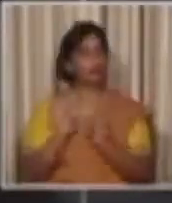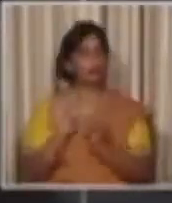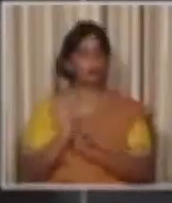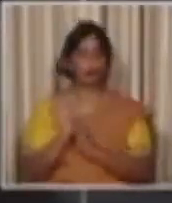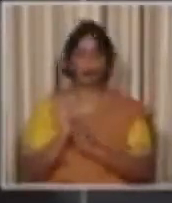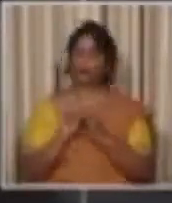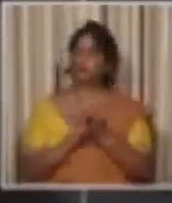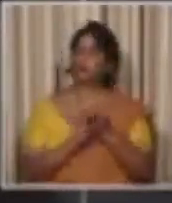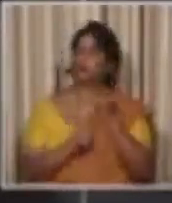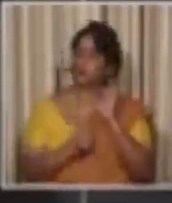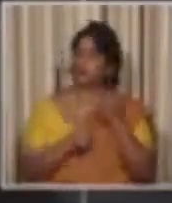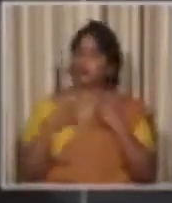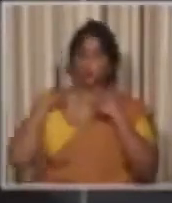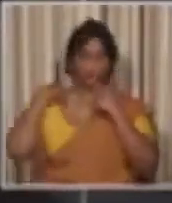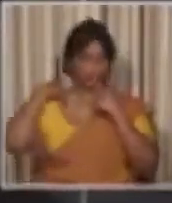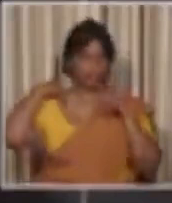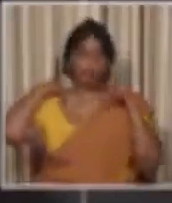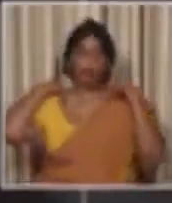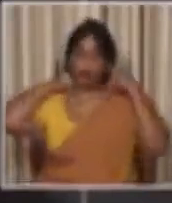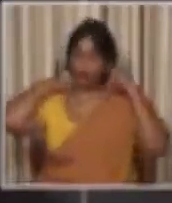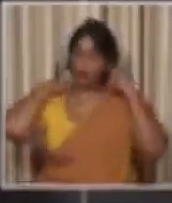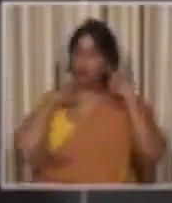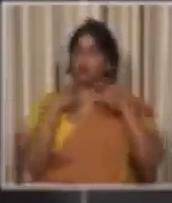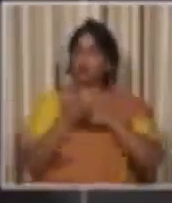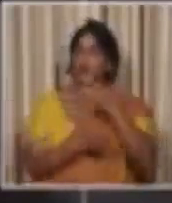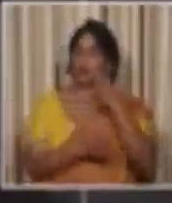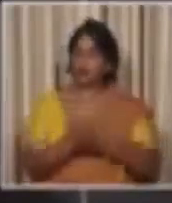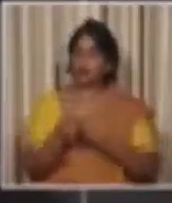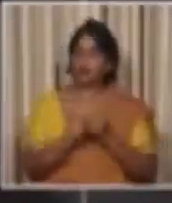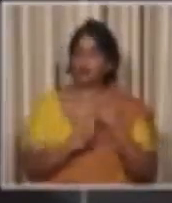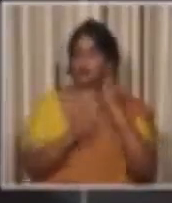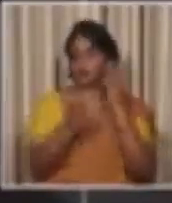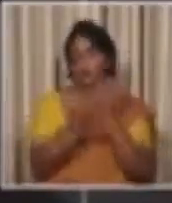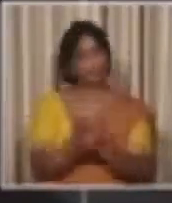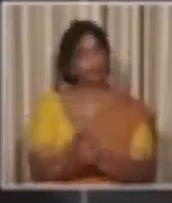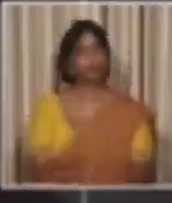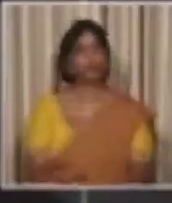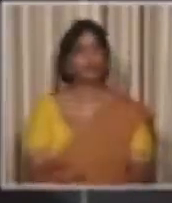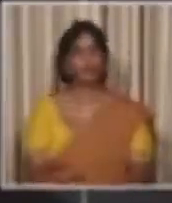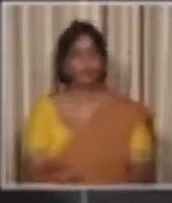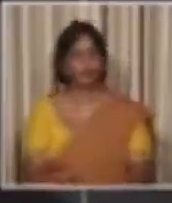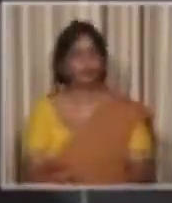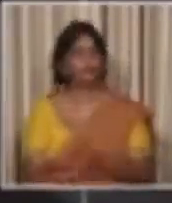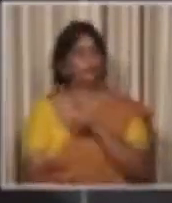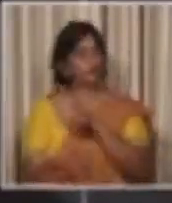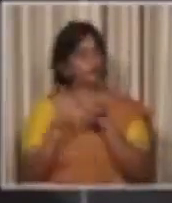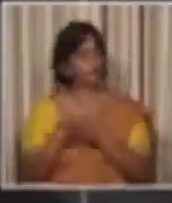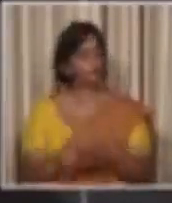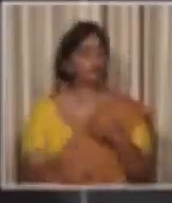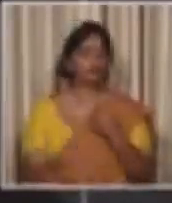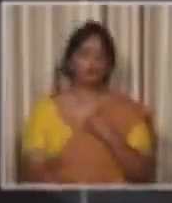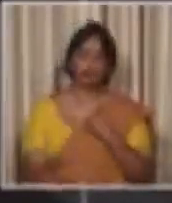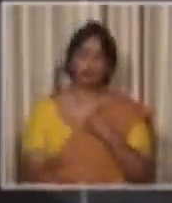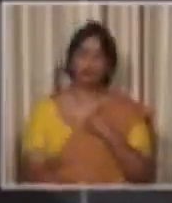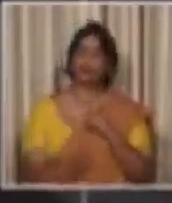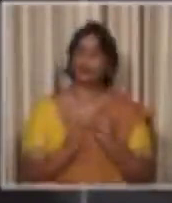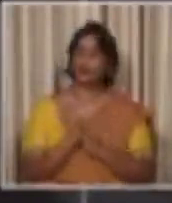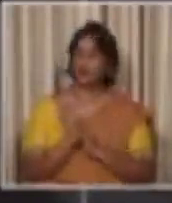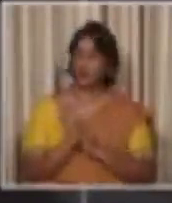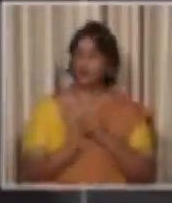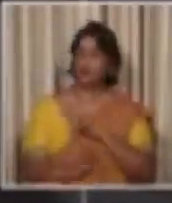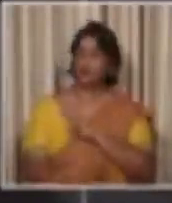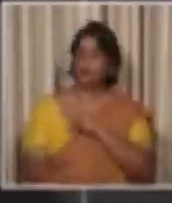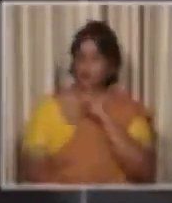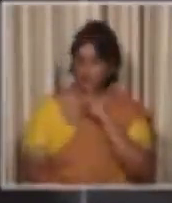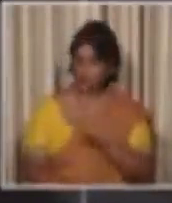report to Parliament. Further, I propose for the Committee on Public Finance to do a study on the research that was